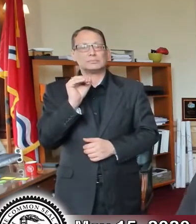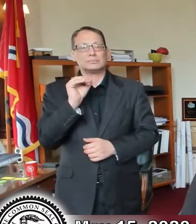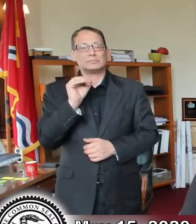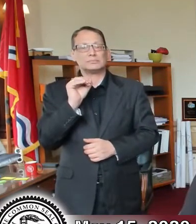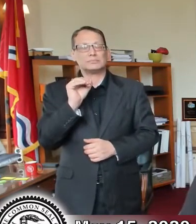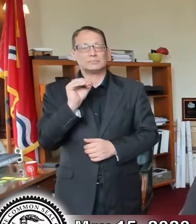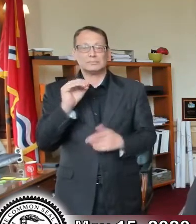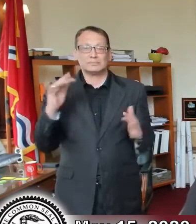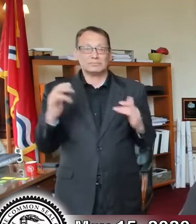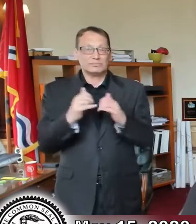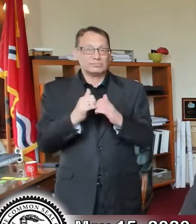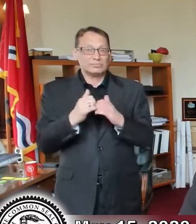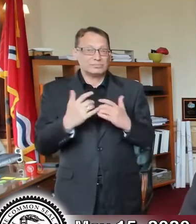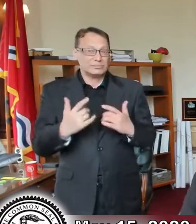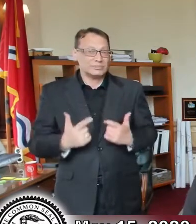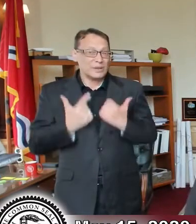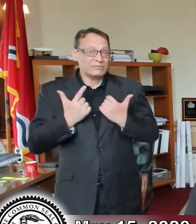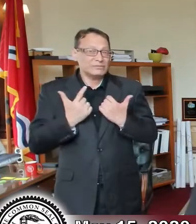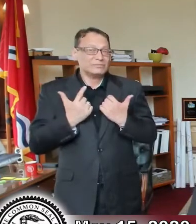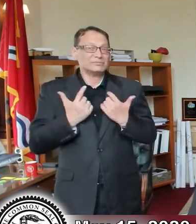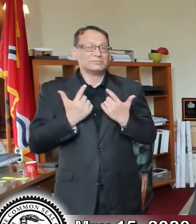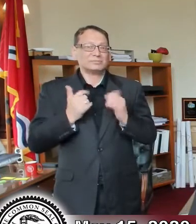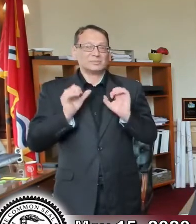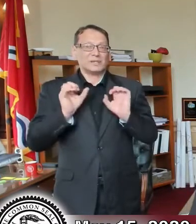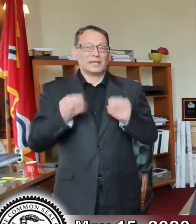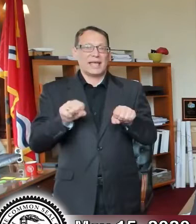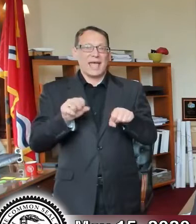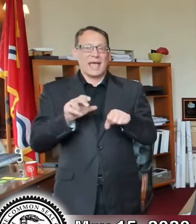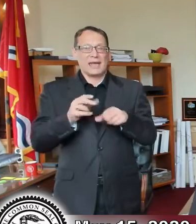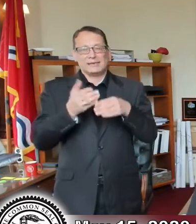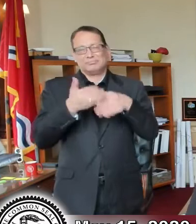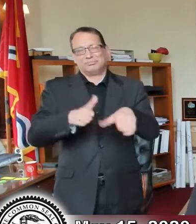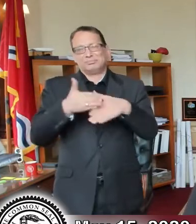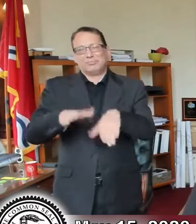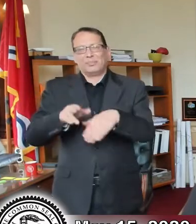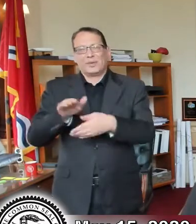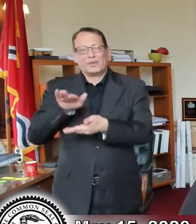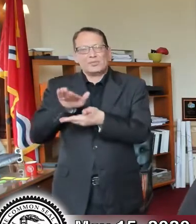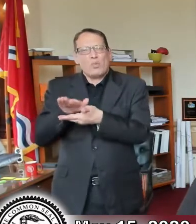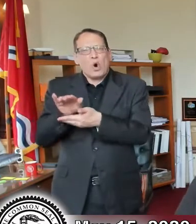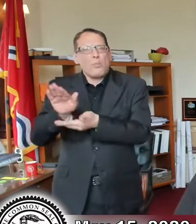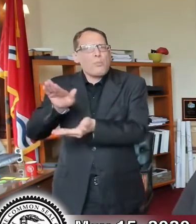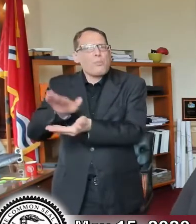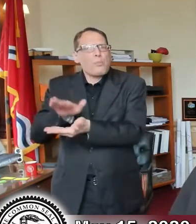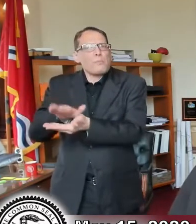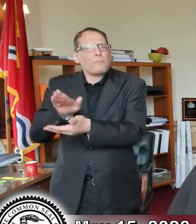congregate care homes will be able to put that into smaller bottles and use it for their